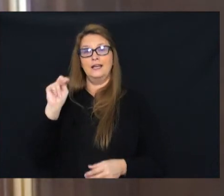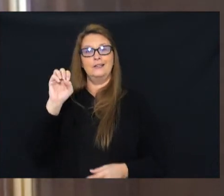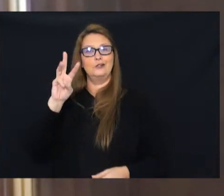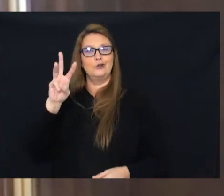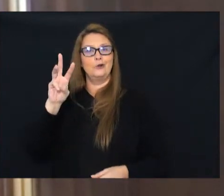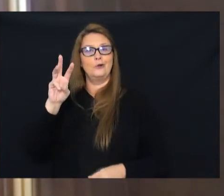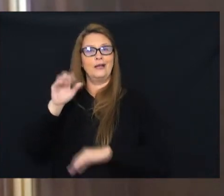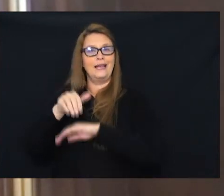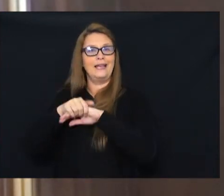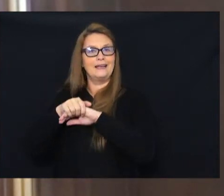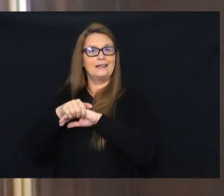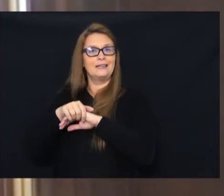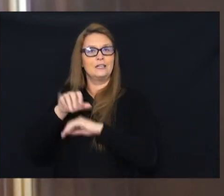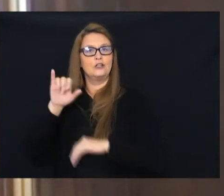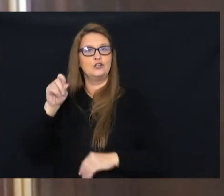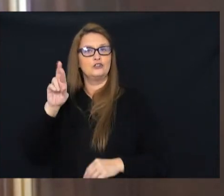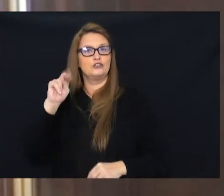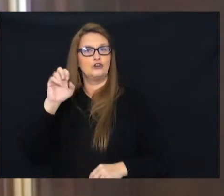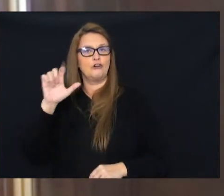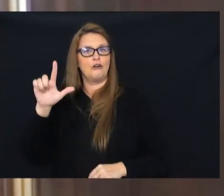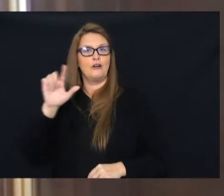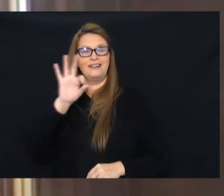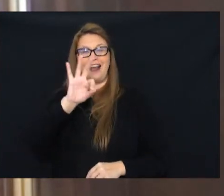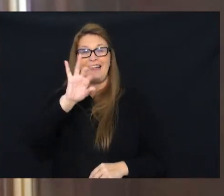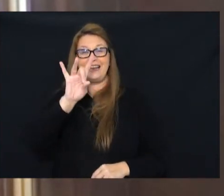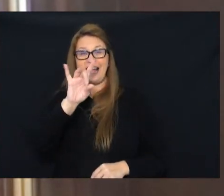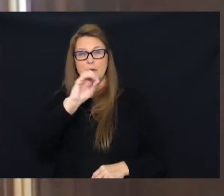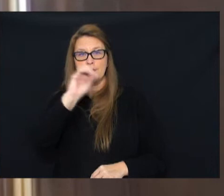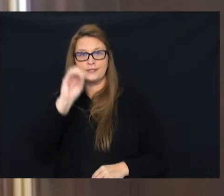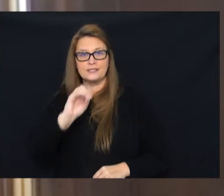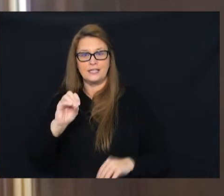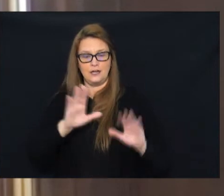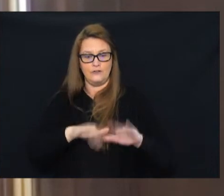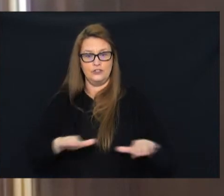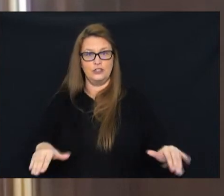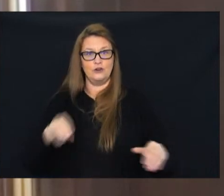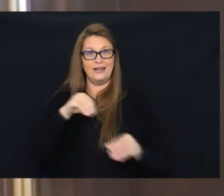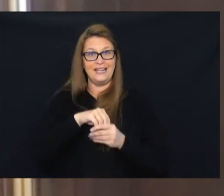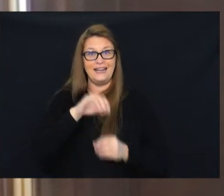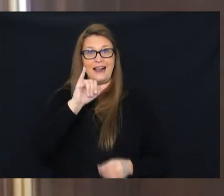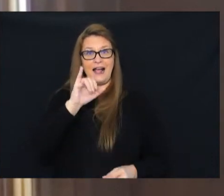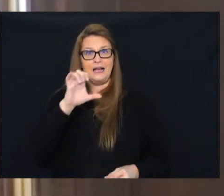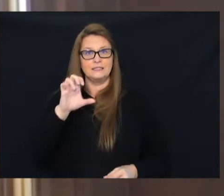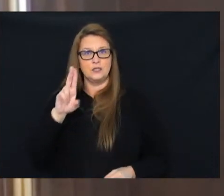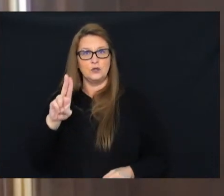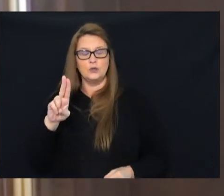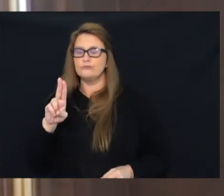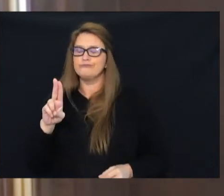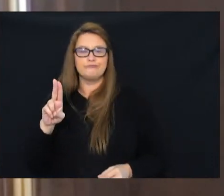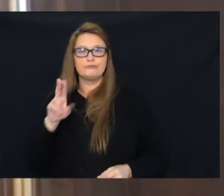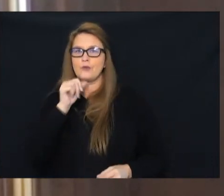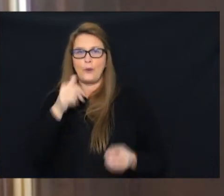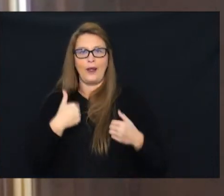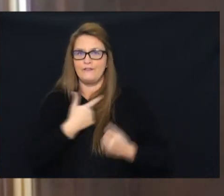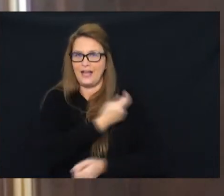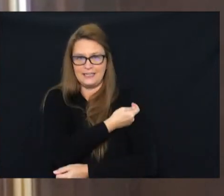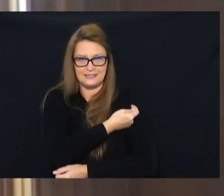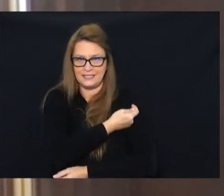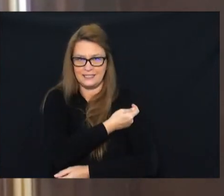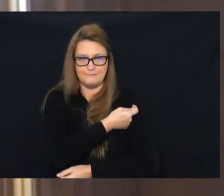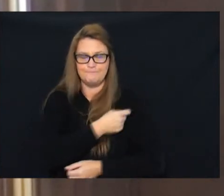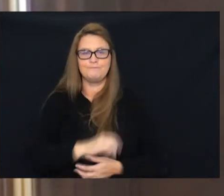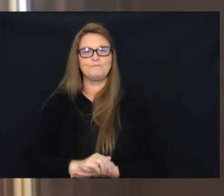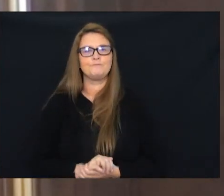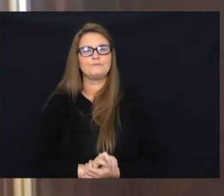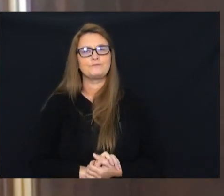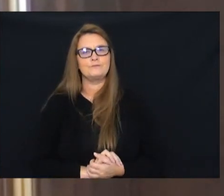that 98% of children who are in ICUs are unvaccinated. So we know that